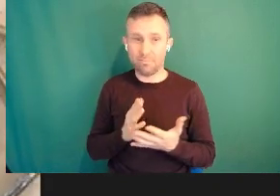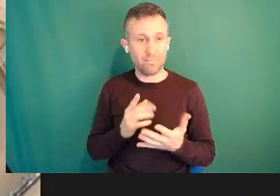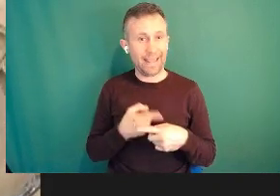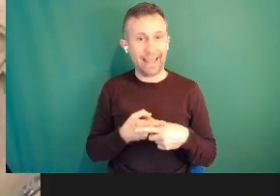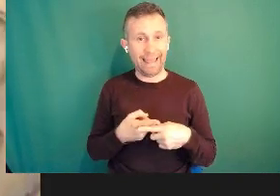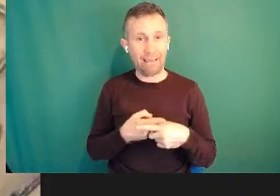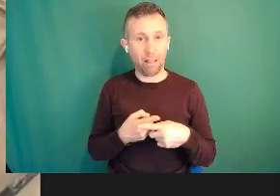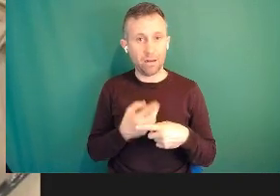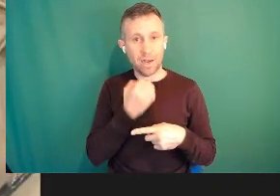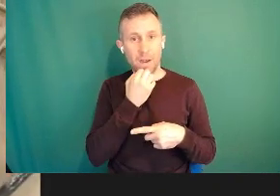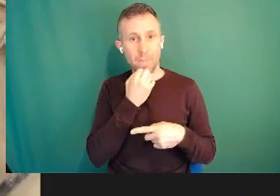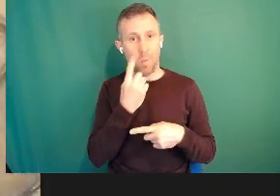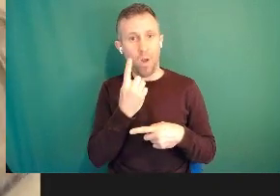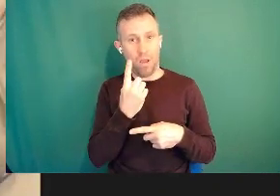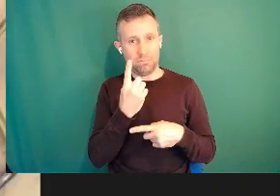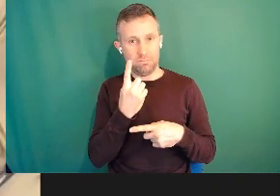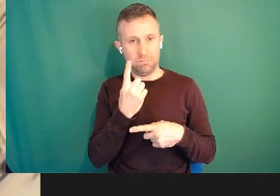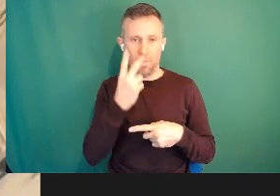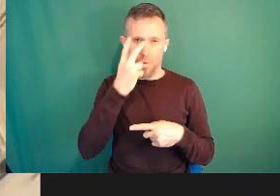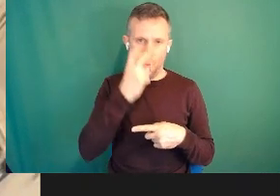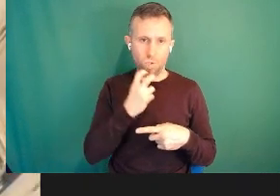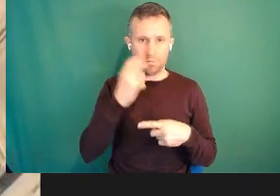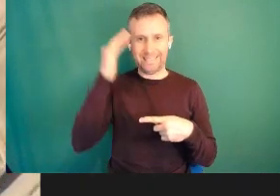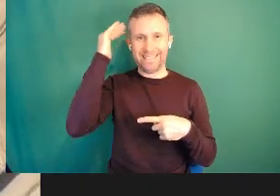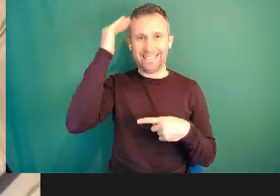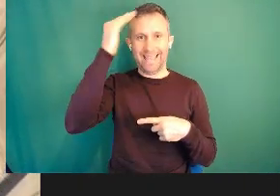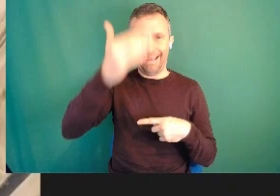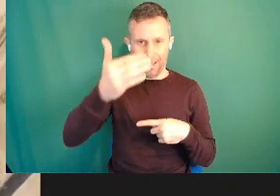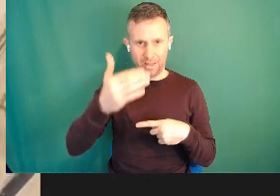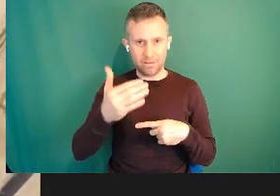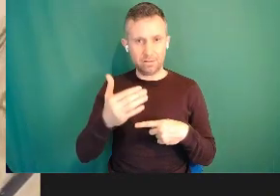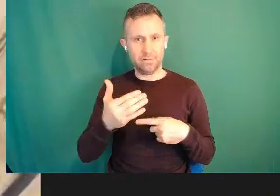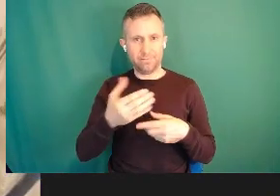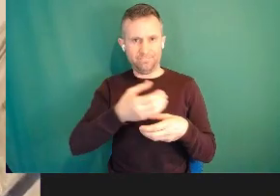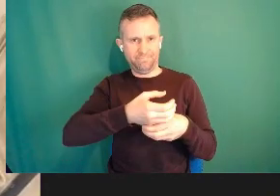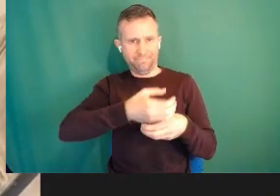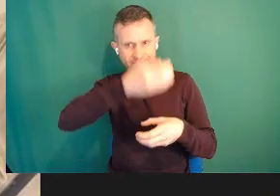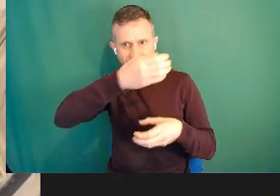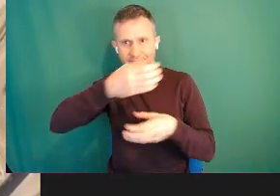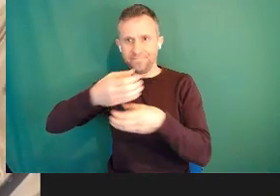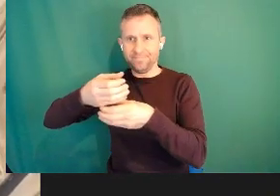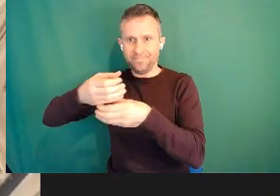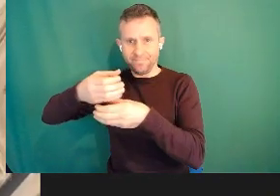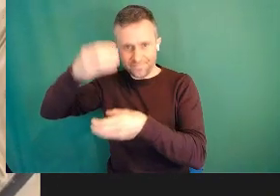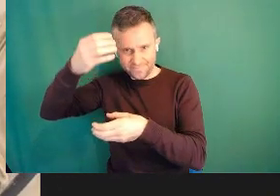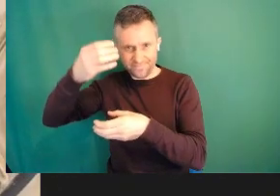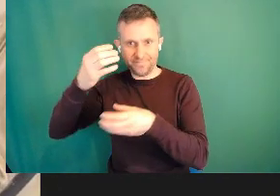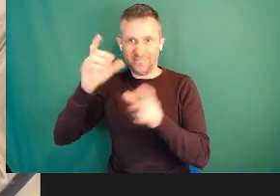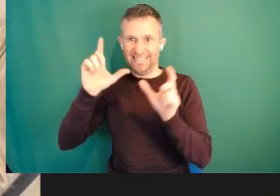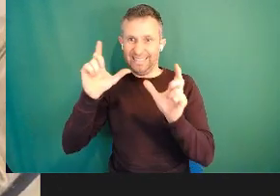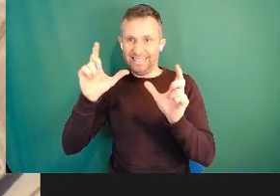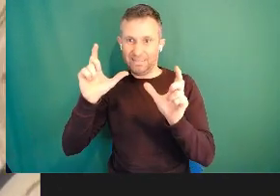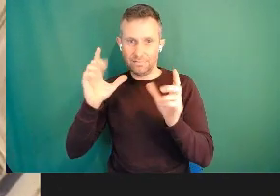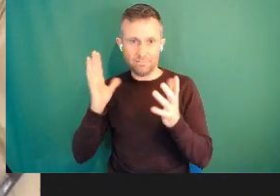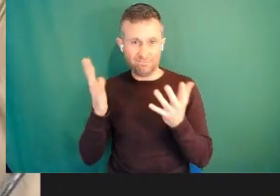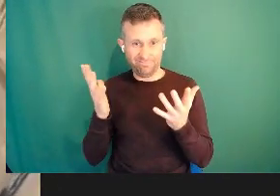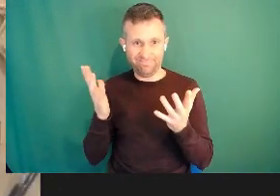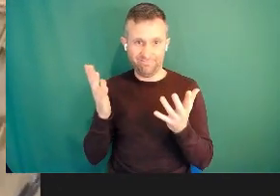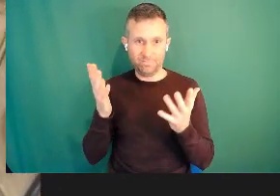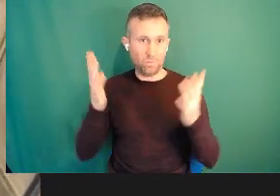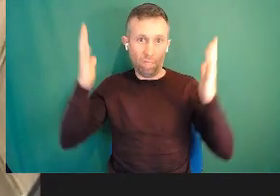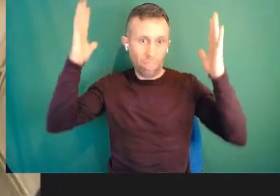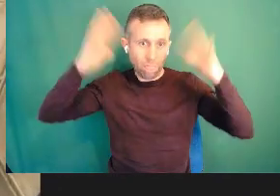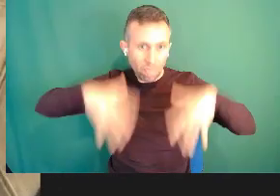just to support it until we can do some conservation work to make sure that it's here for a long time to